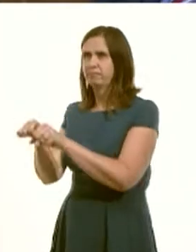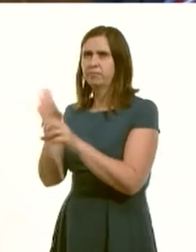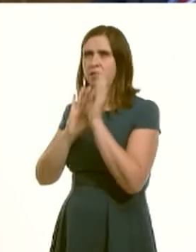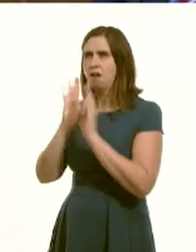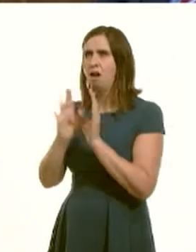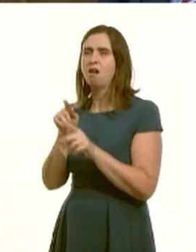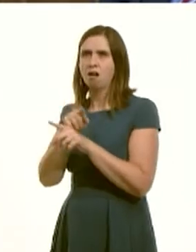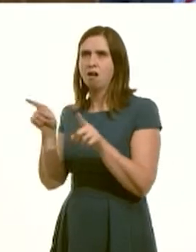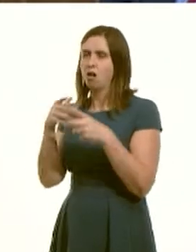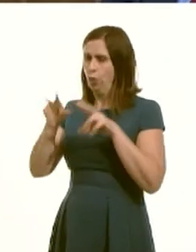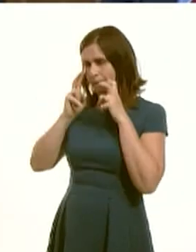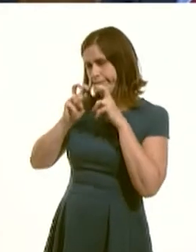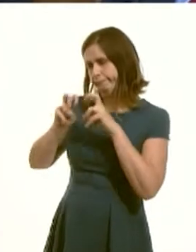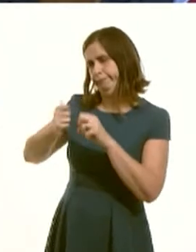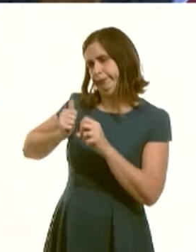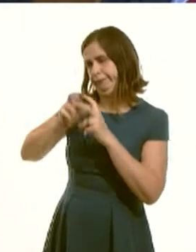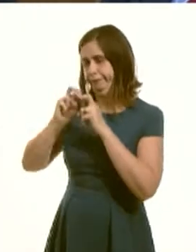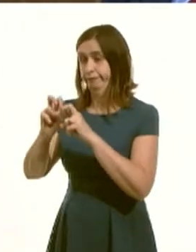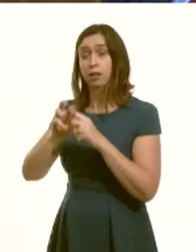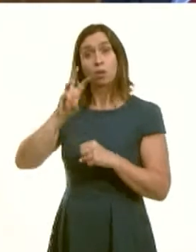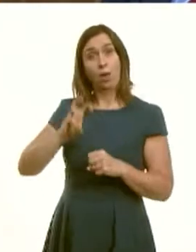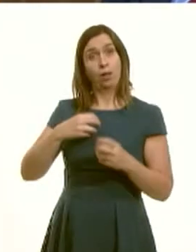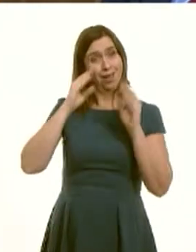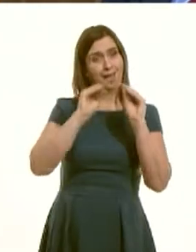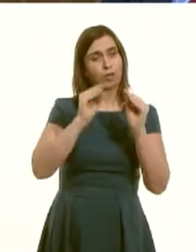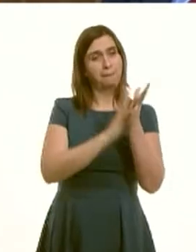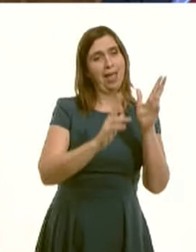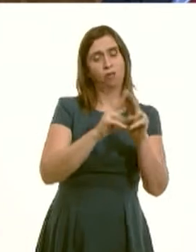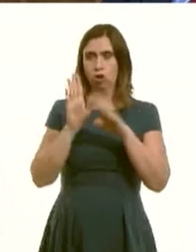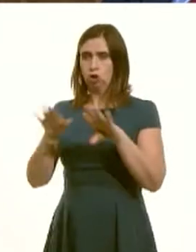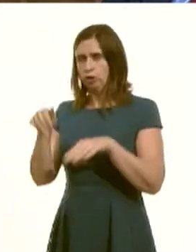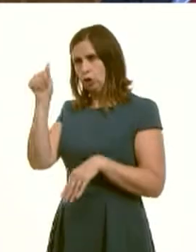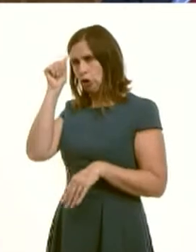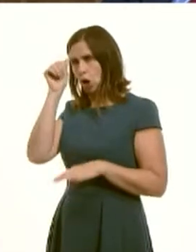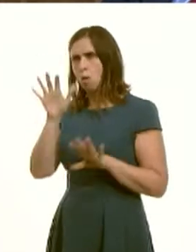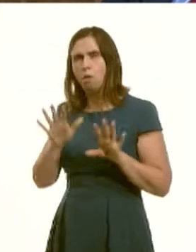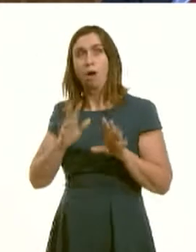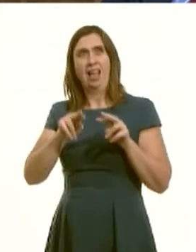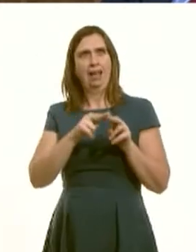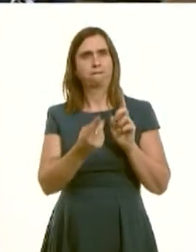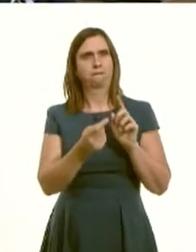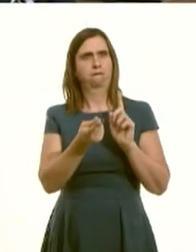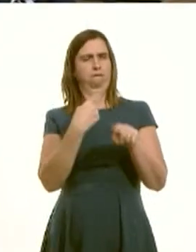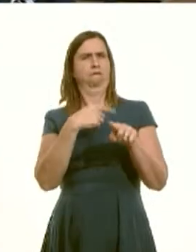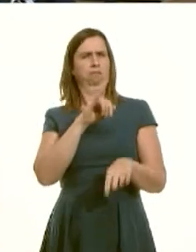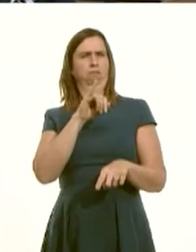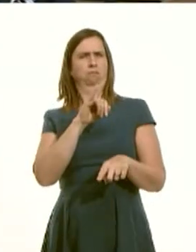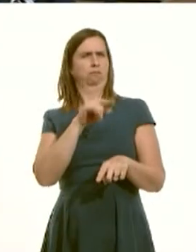international investigations. And here in Wales, we are educating parents and children to recognise and respond to inappropriate online